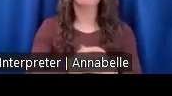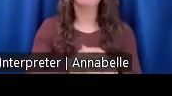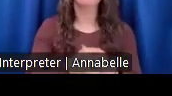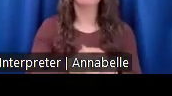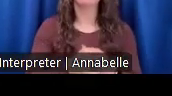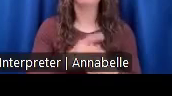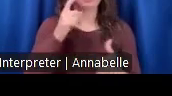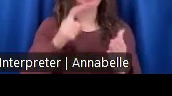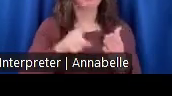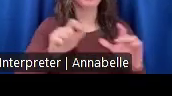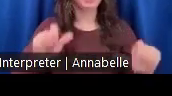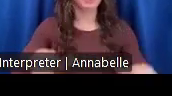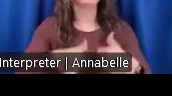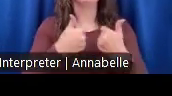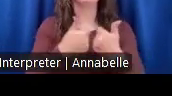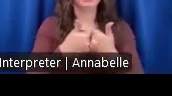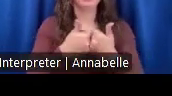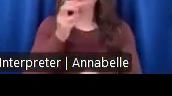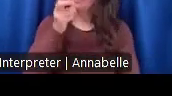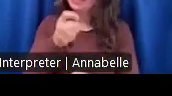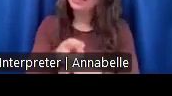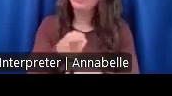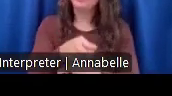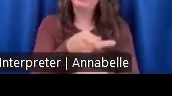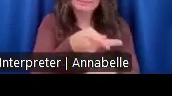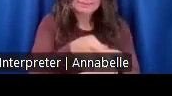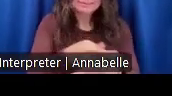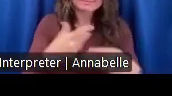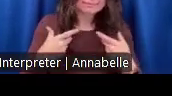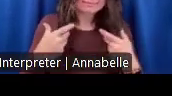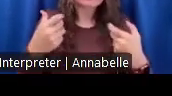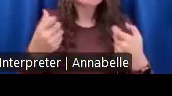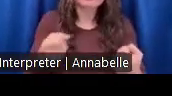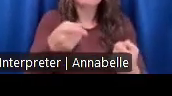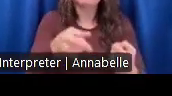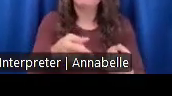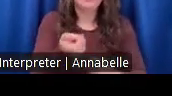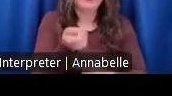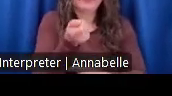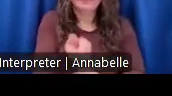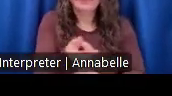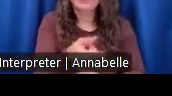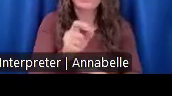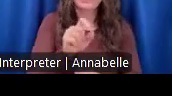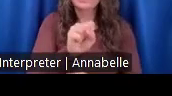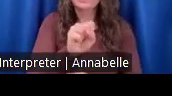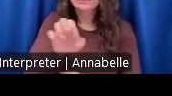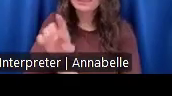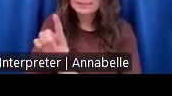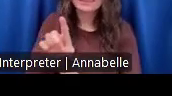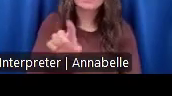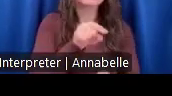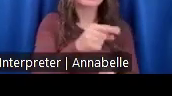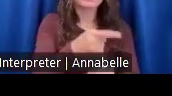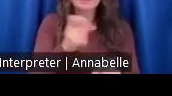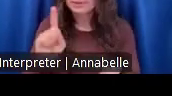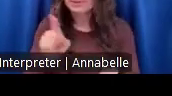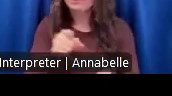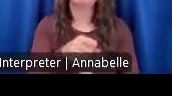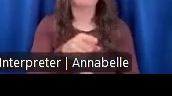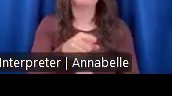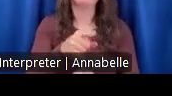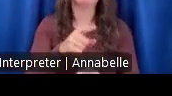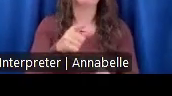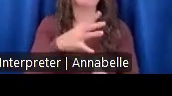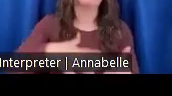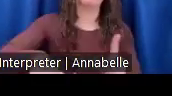challenging context to regenerate, both lack of seed sources, huge areas with exposed conditions that are just a challenging environment for trees to